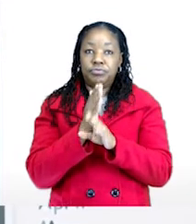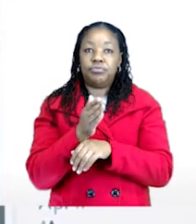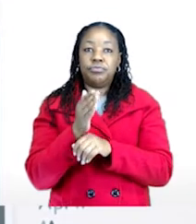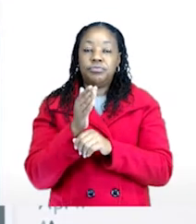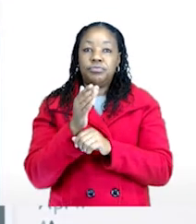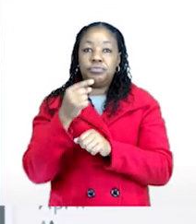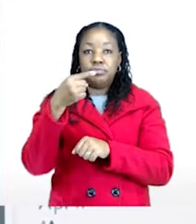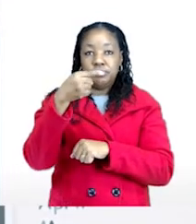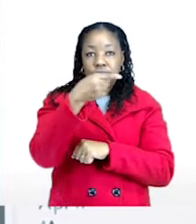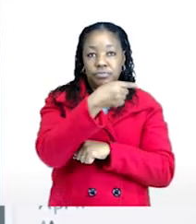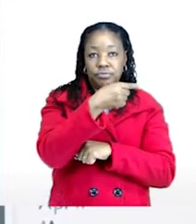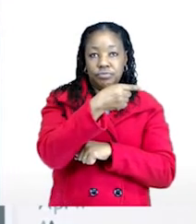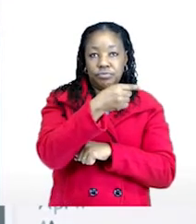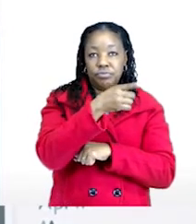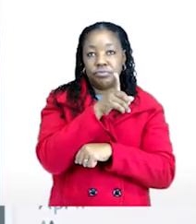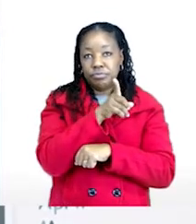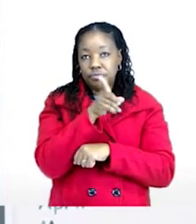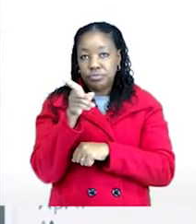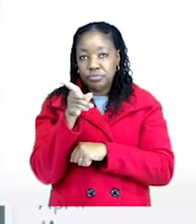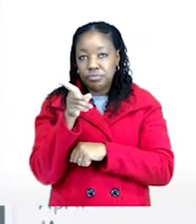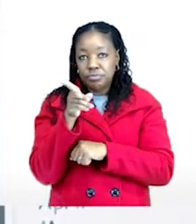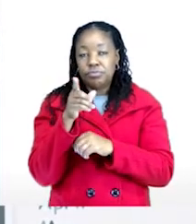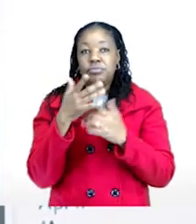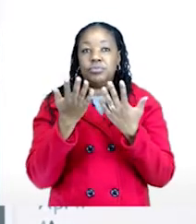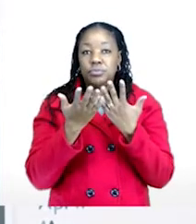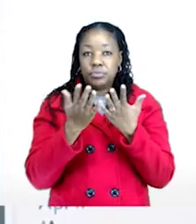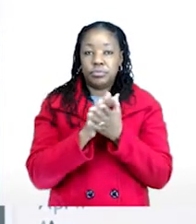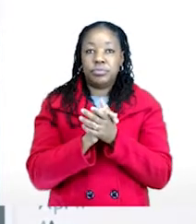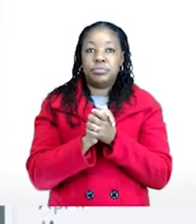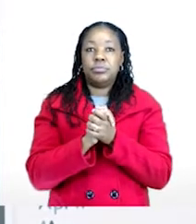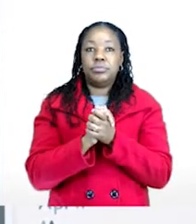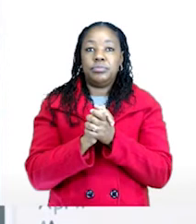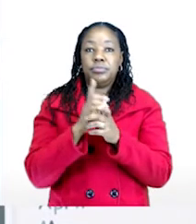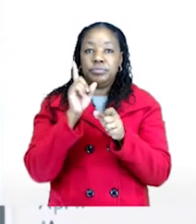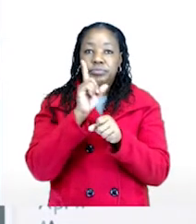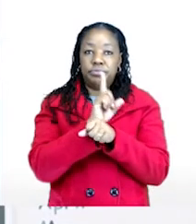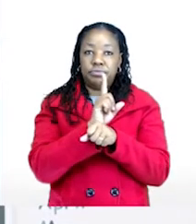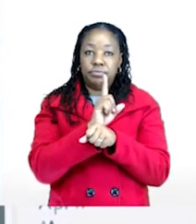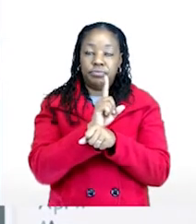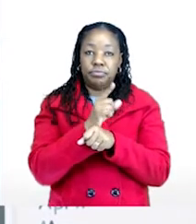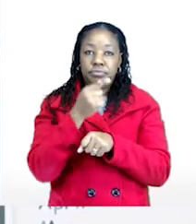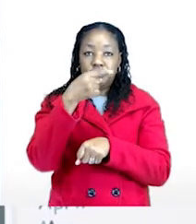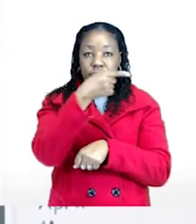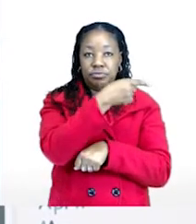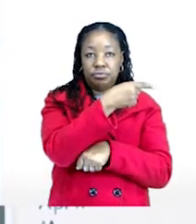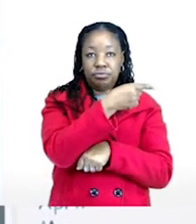board are demonstrating to us. The first arrow is pointing to the